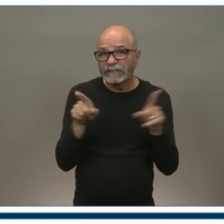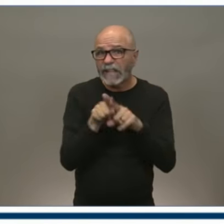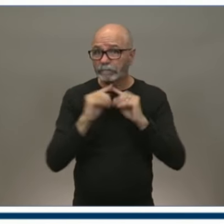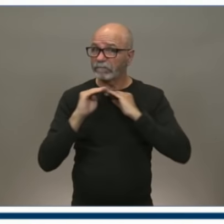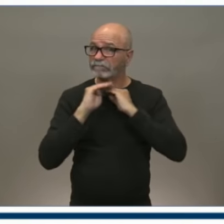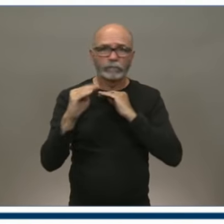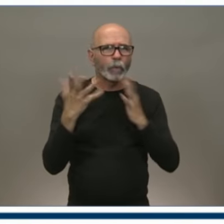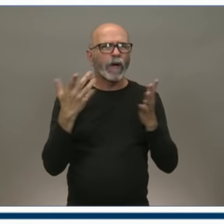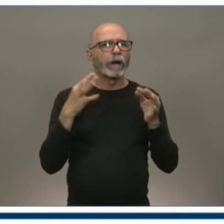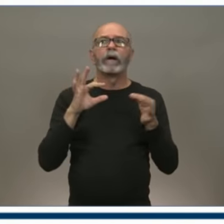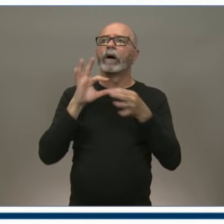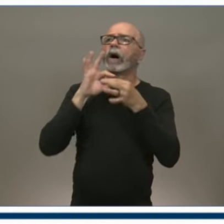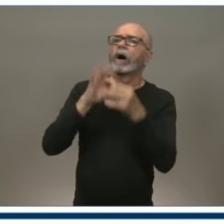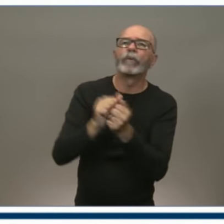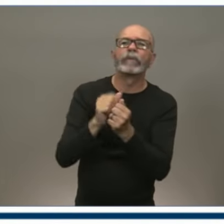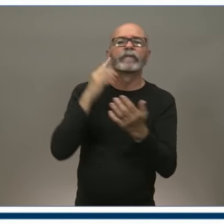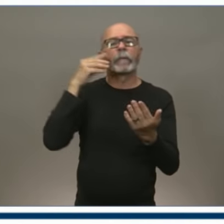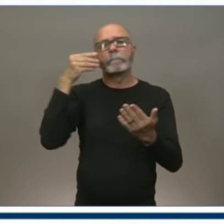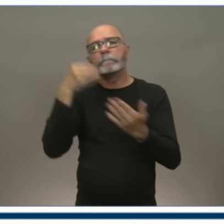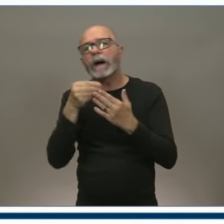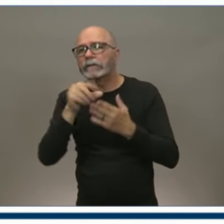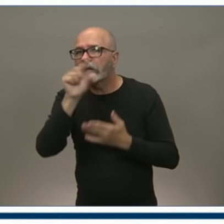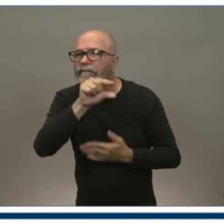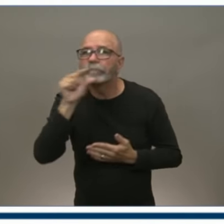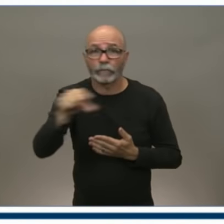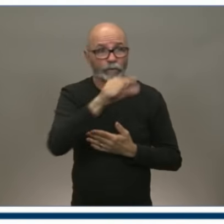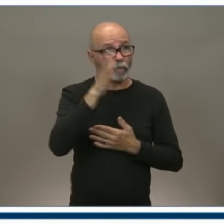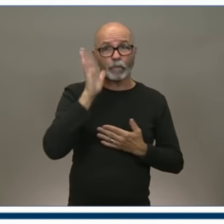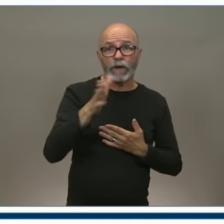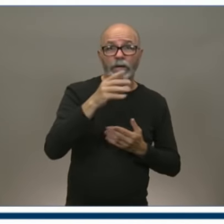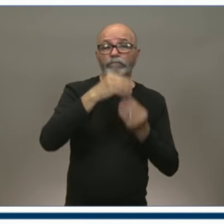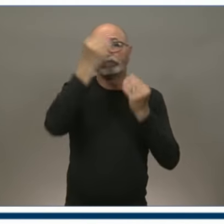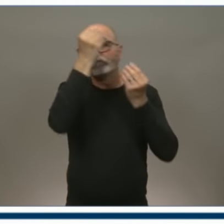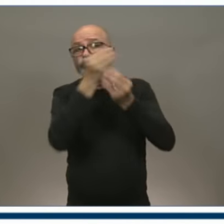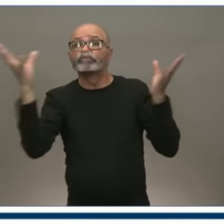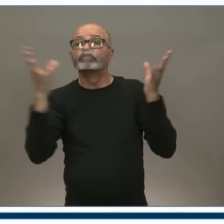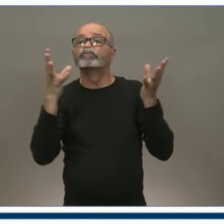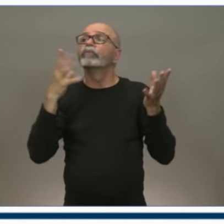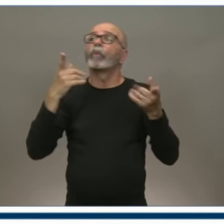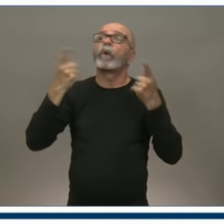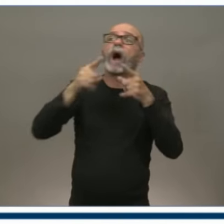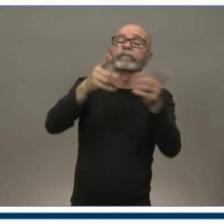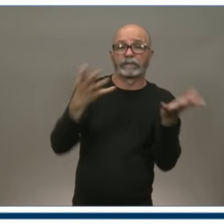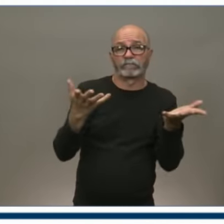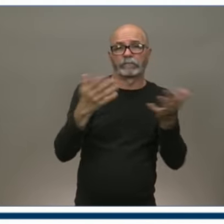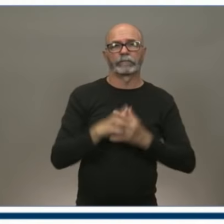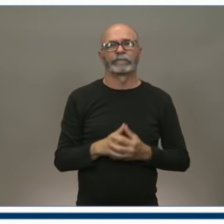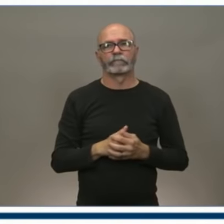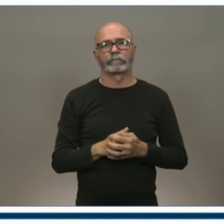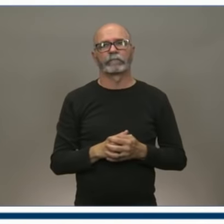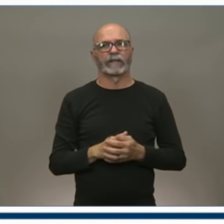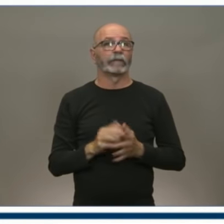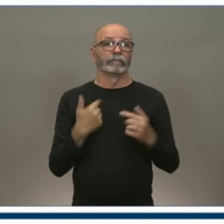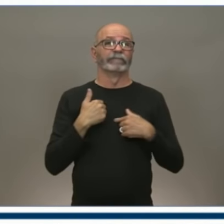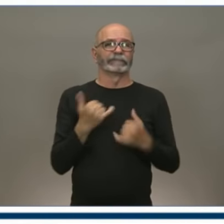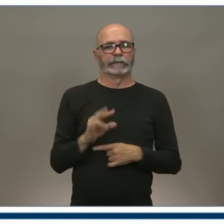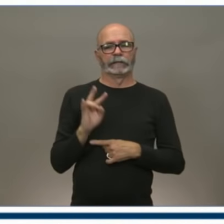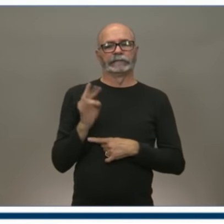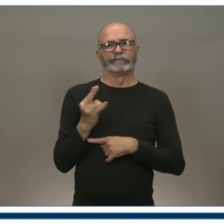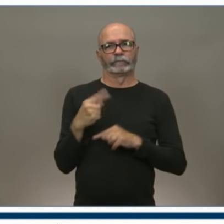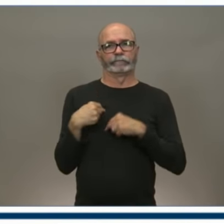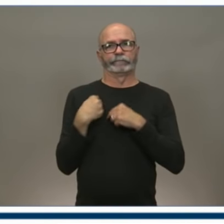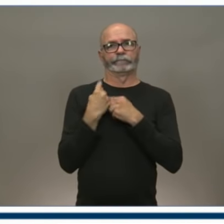province finances are at after 9 months of pandemic? This is my seventh year as premier. I'm very proud